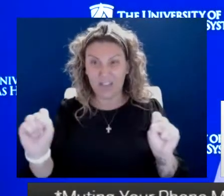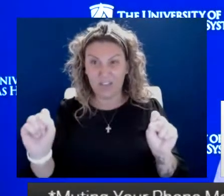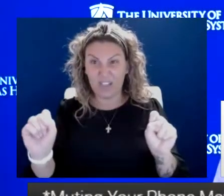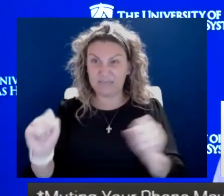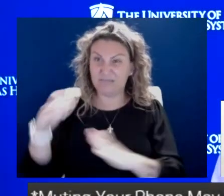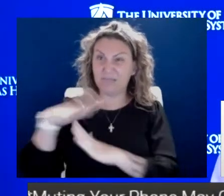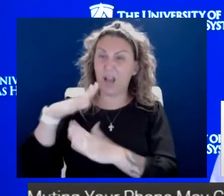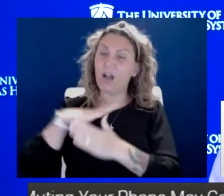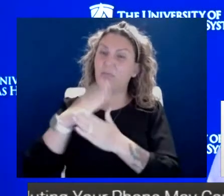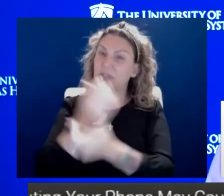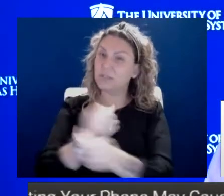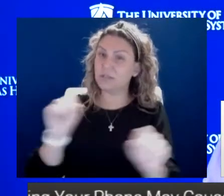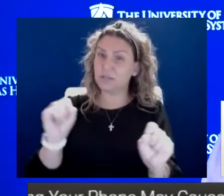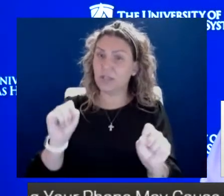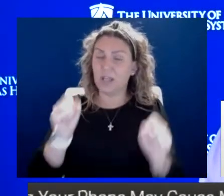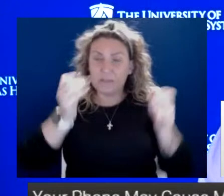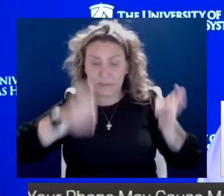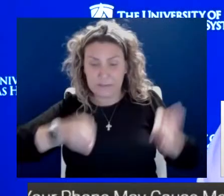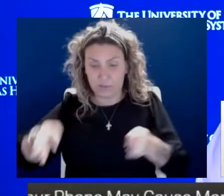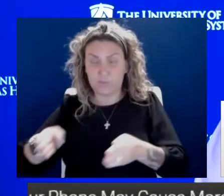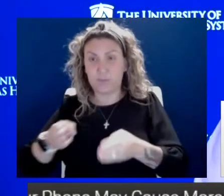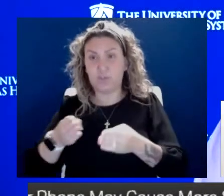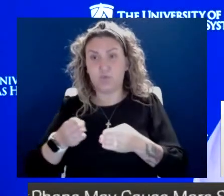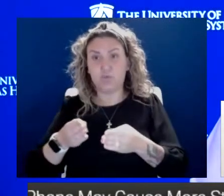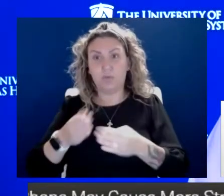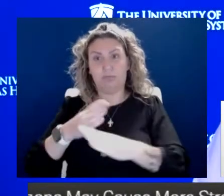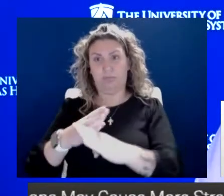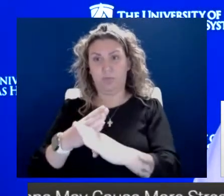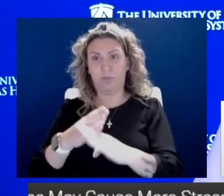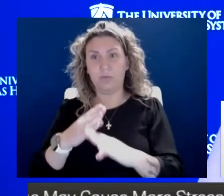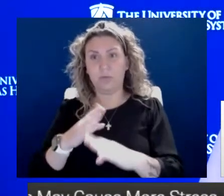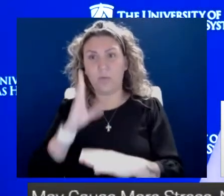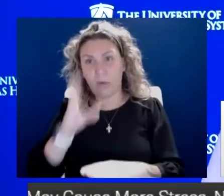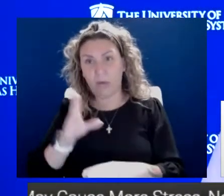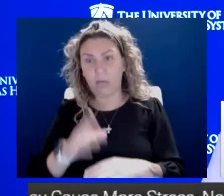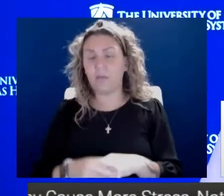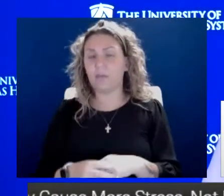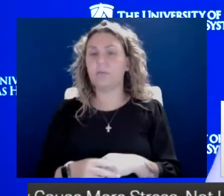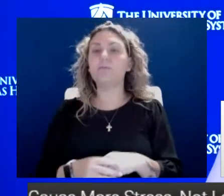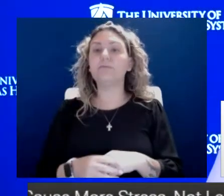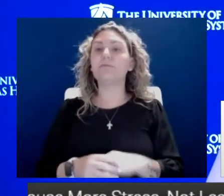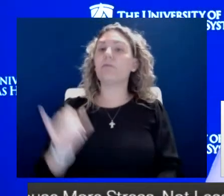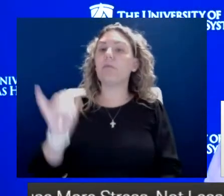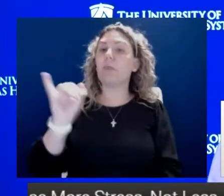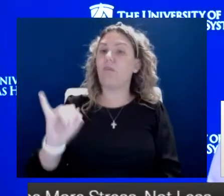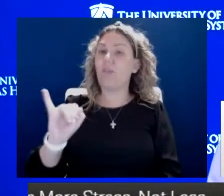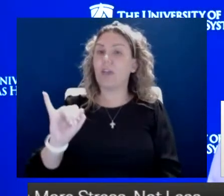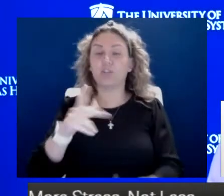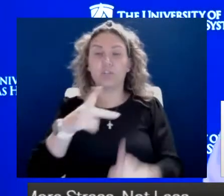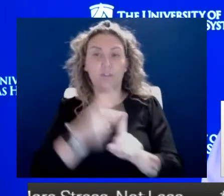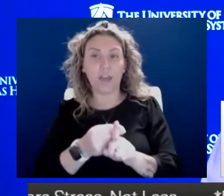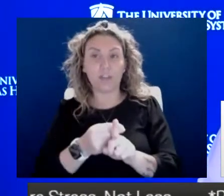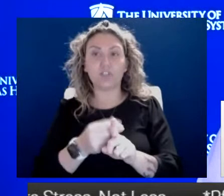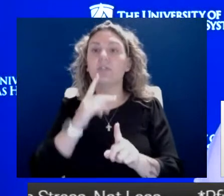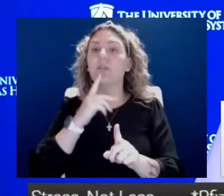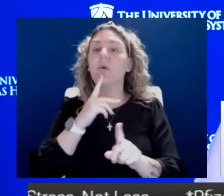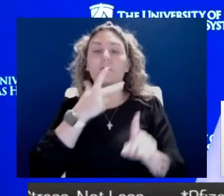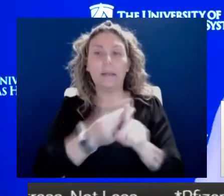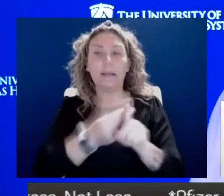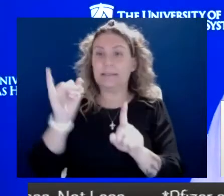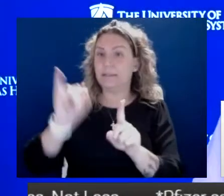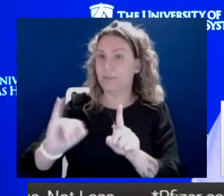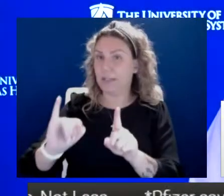individual immunity. We also know that infection and vaccination, or vaccination and infection, does